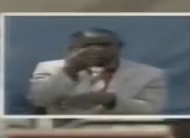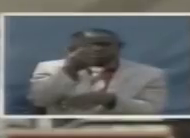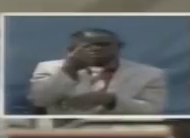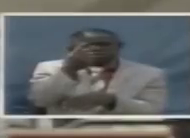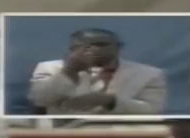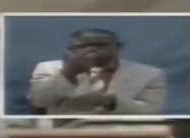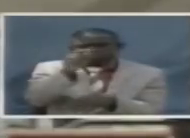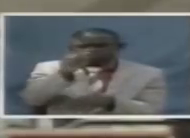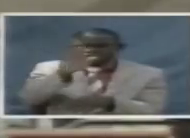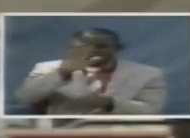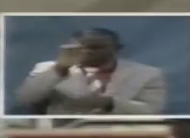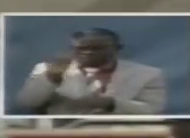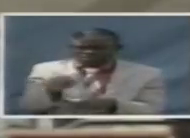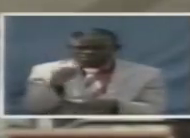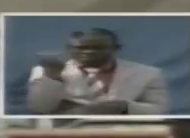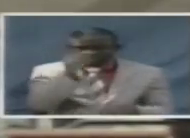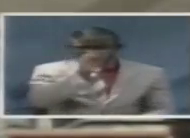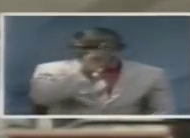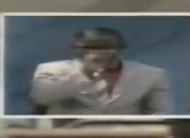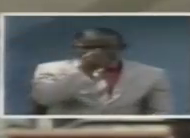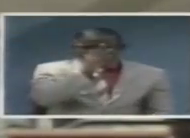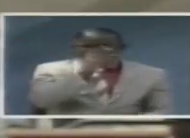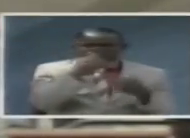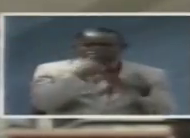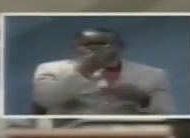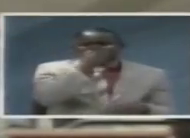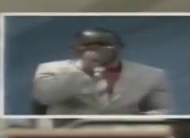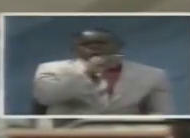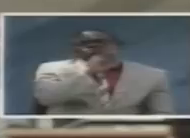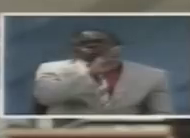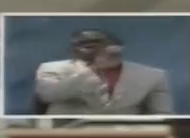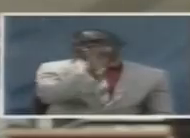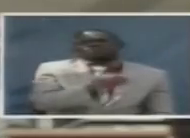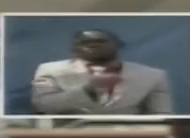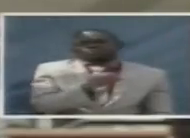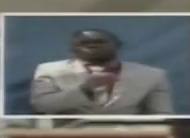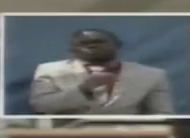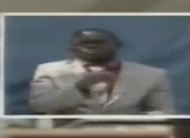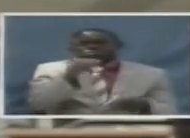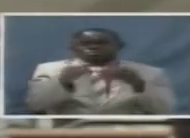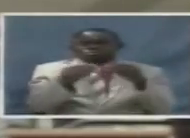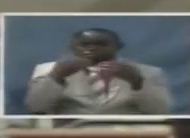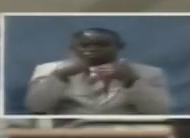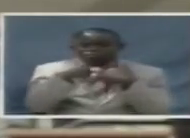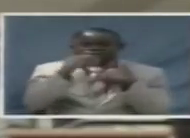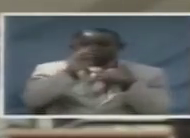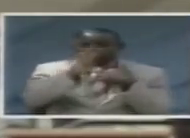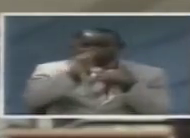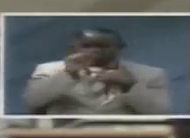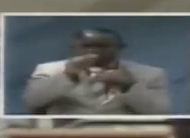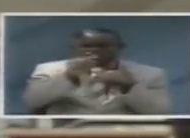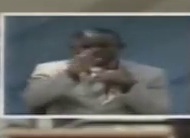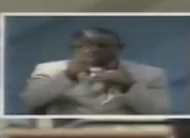in 2016. This is mainly premised on a projected 4.6% growth in